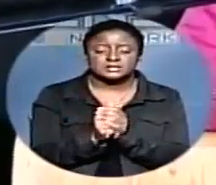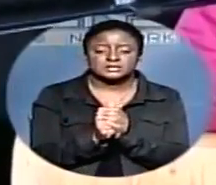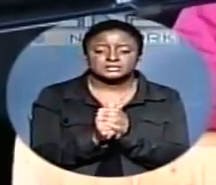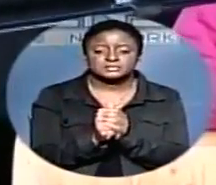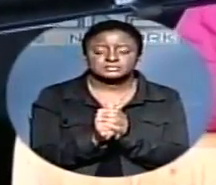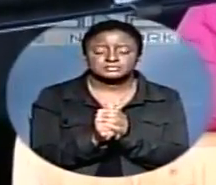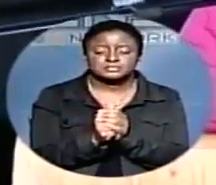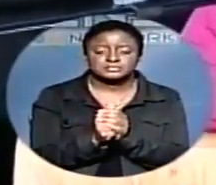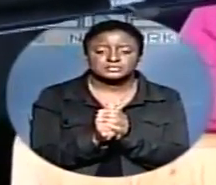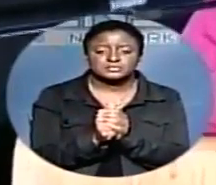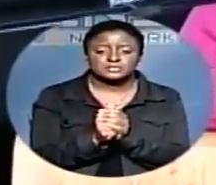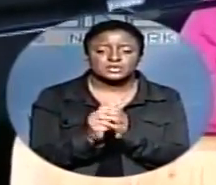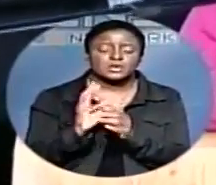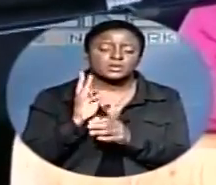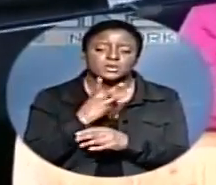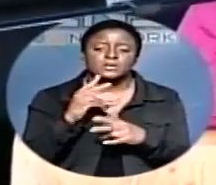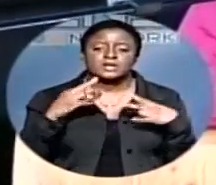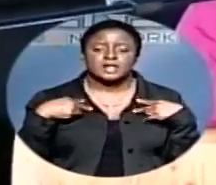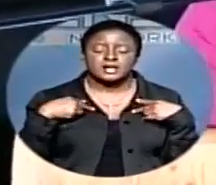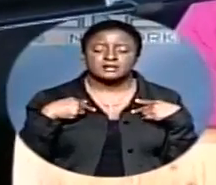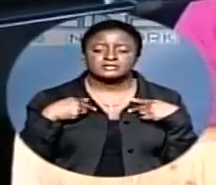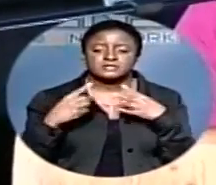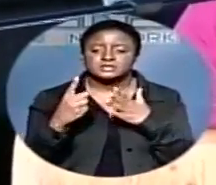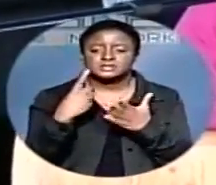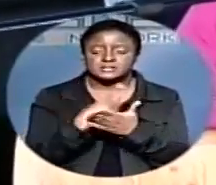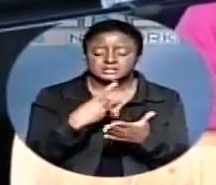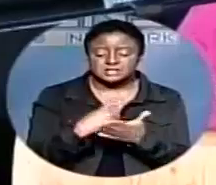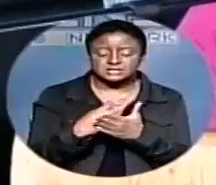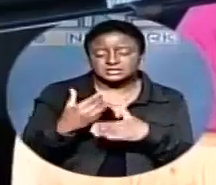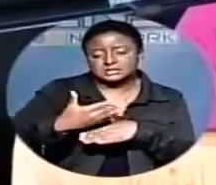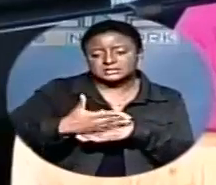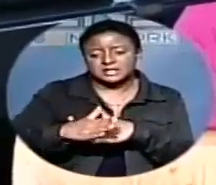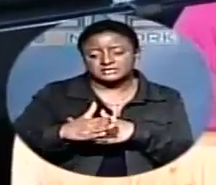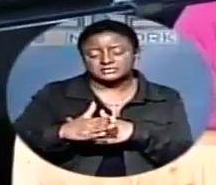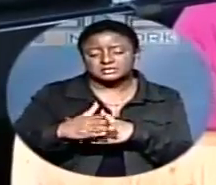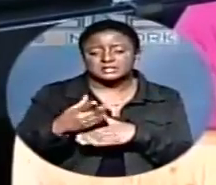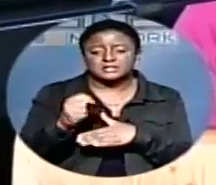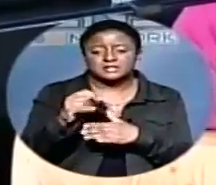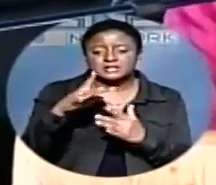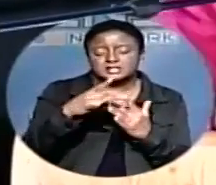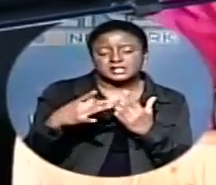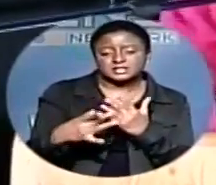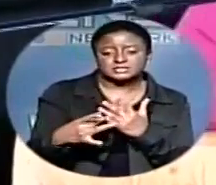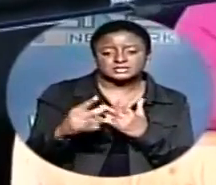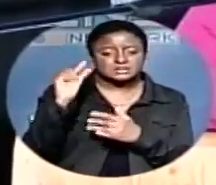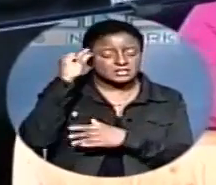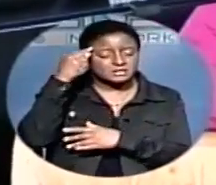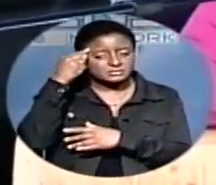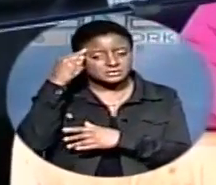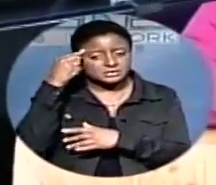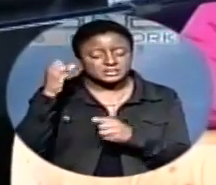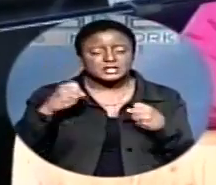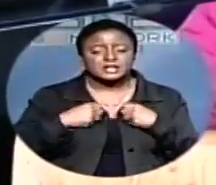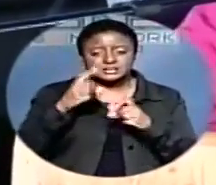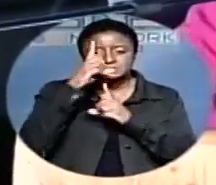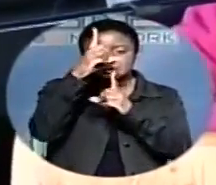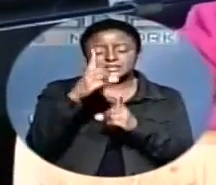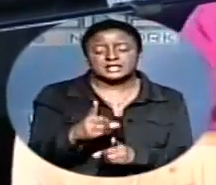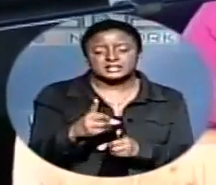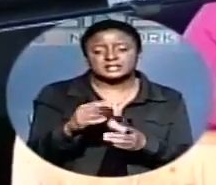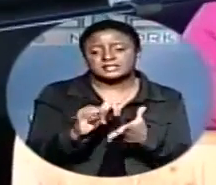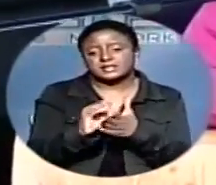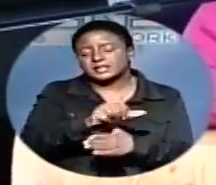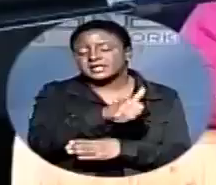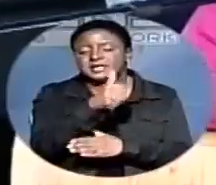our elections. I can advise you, though, that my government has taken a decision that any vessel detained